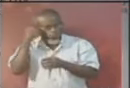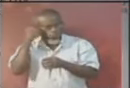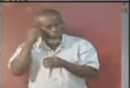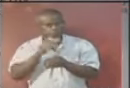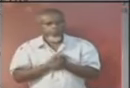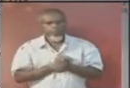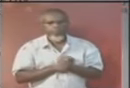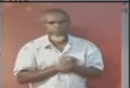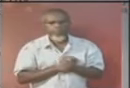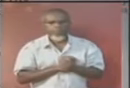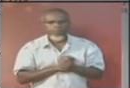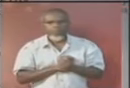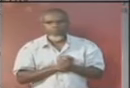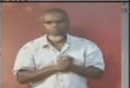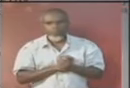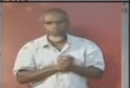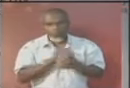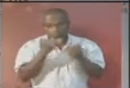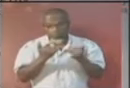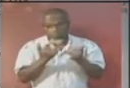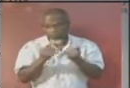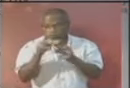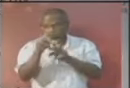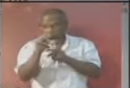TV6. TV6, good morning.